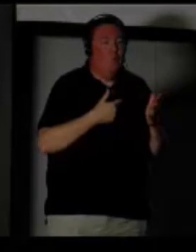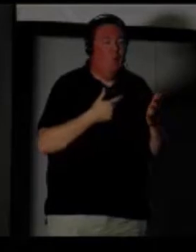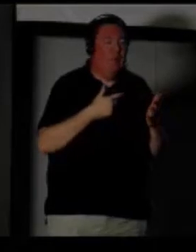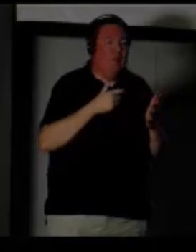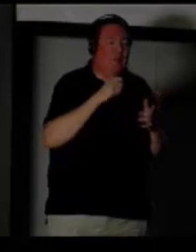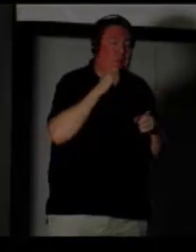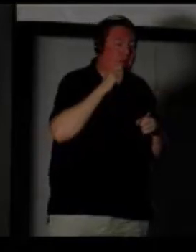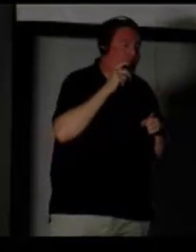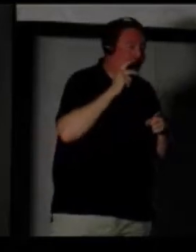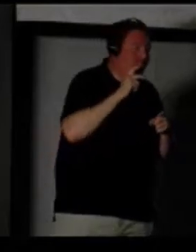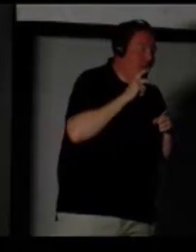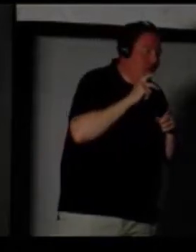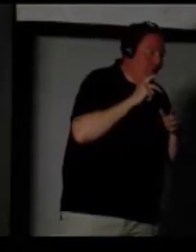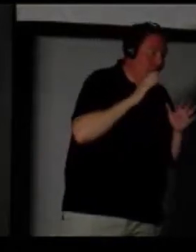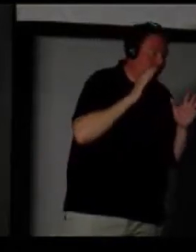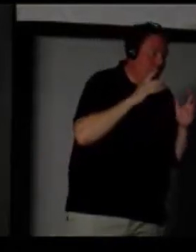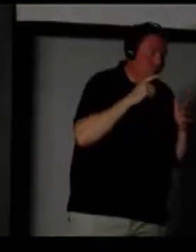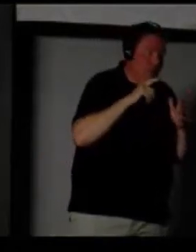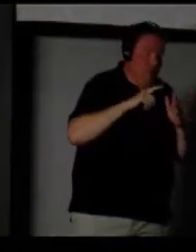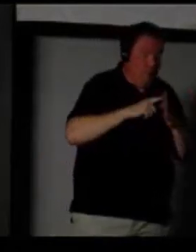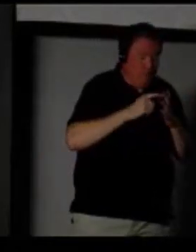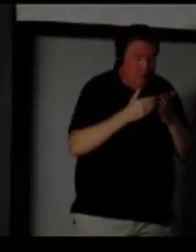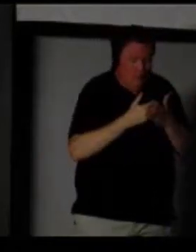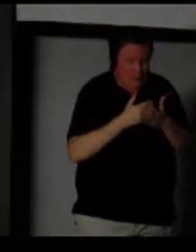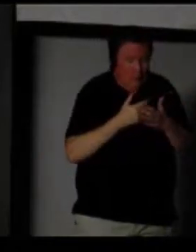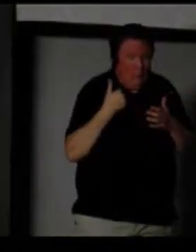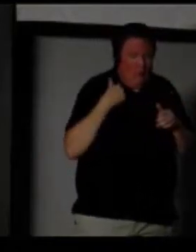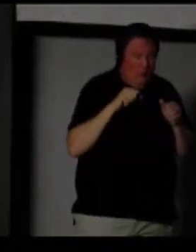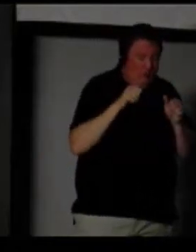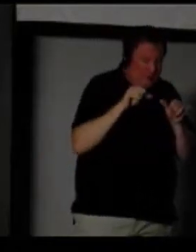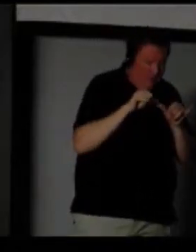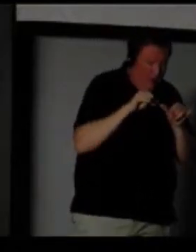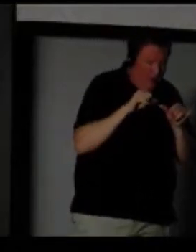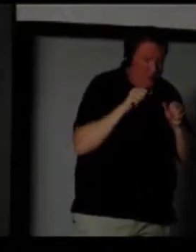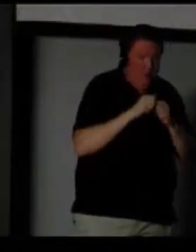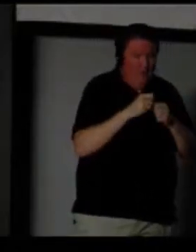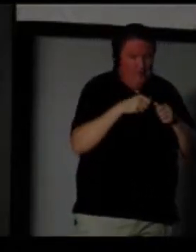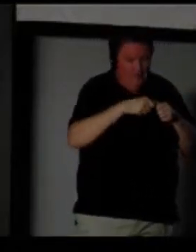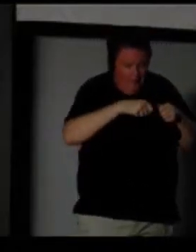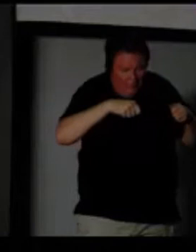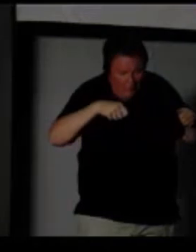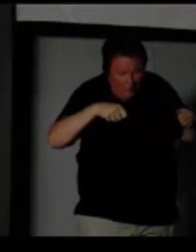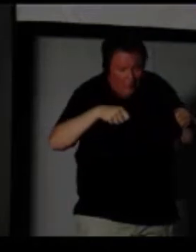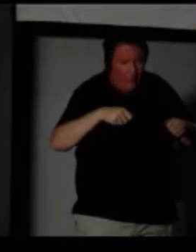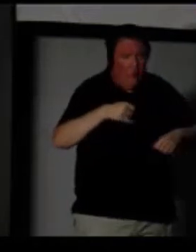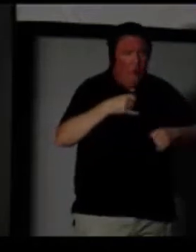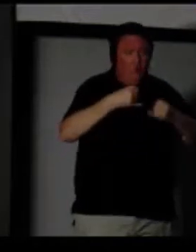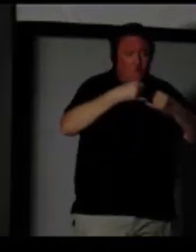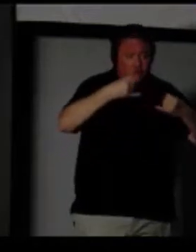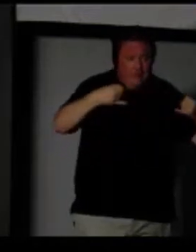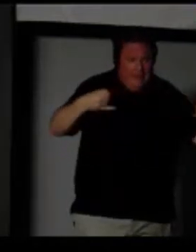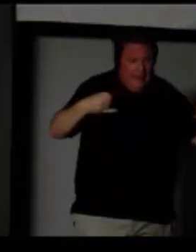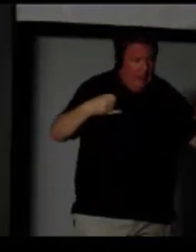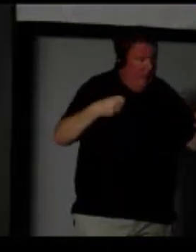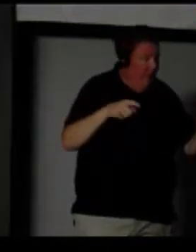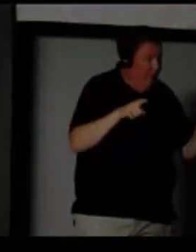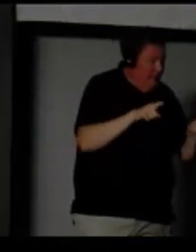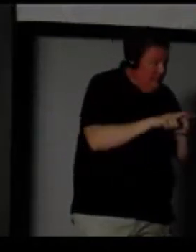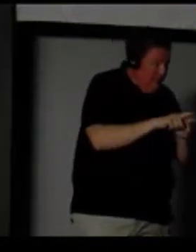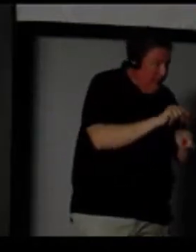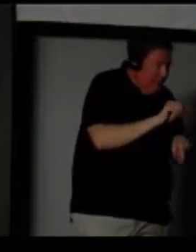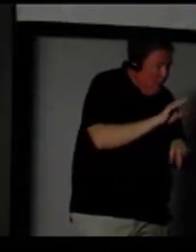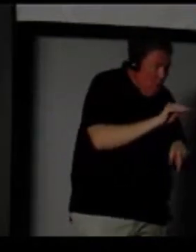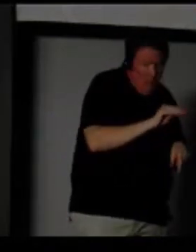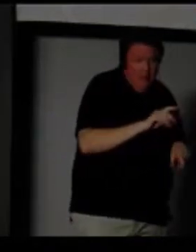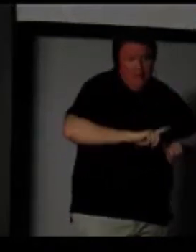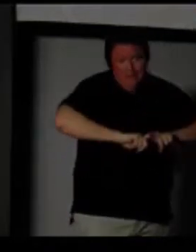with tape measures and pieces of string and trying to suggest maybe it is the same, maybe it isn't, how does it differ, where does it